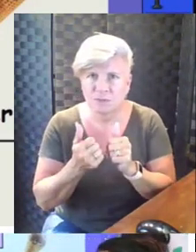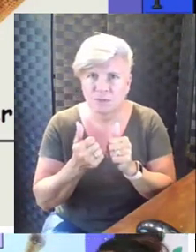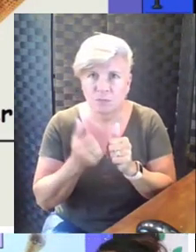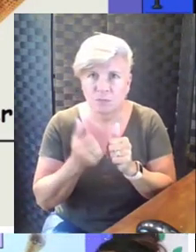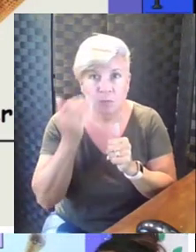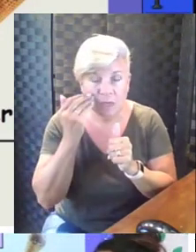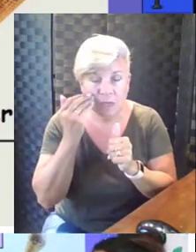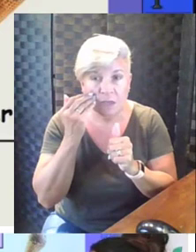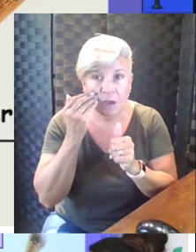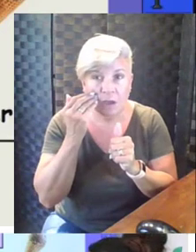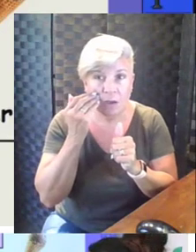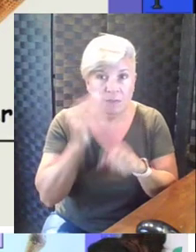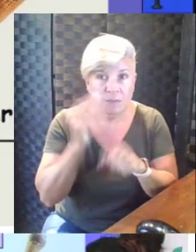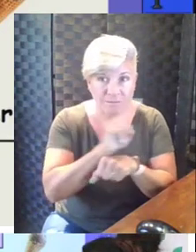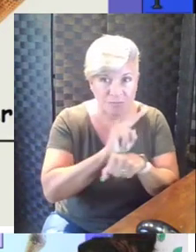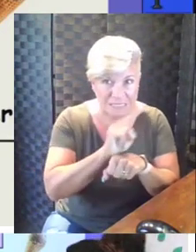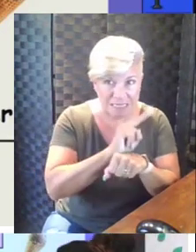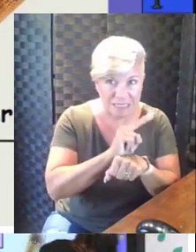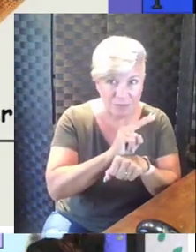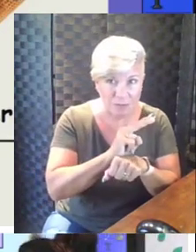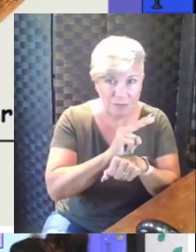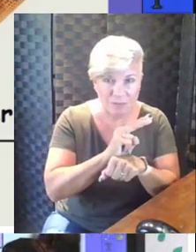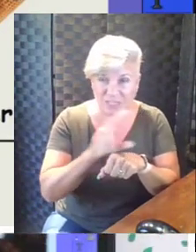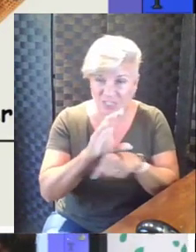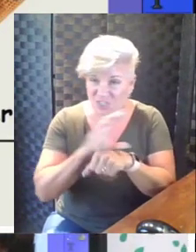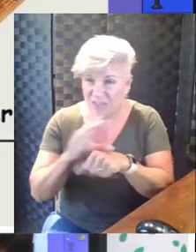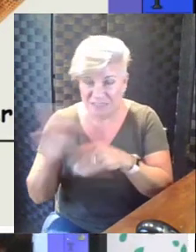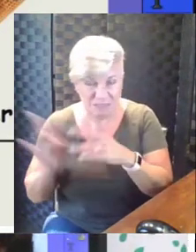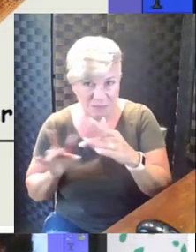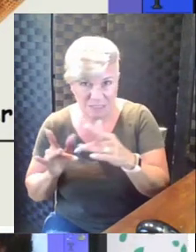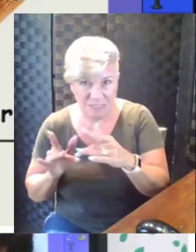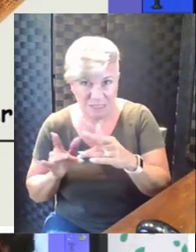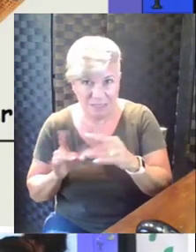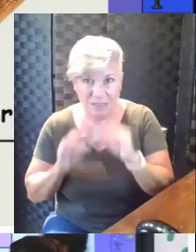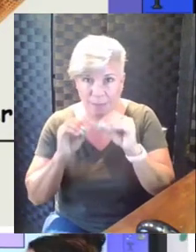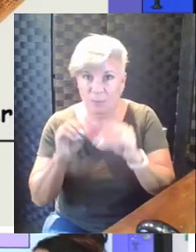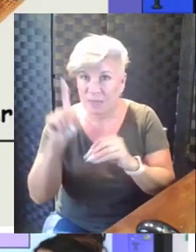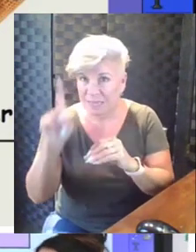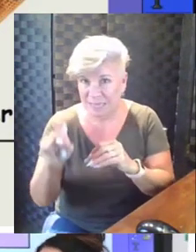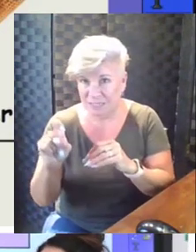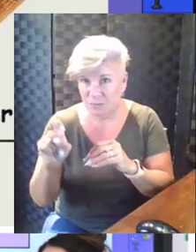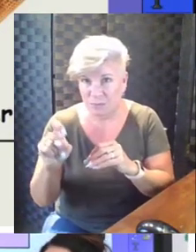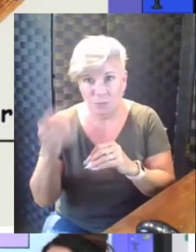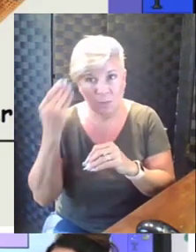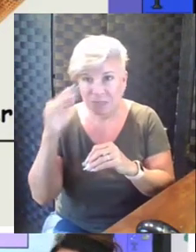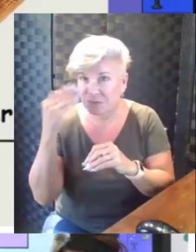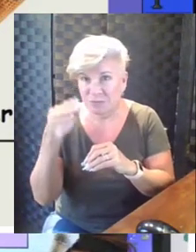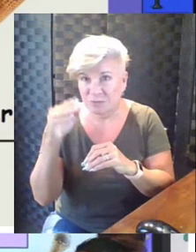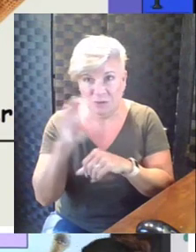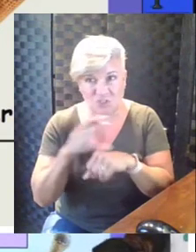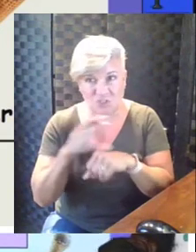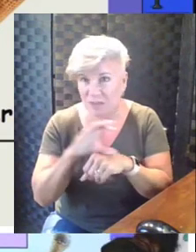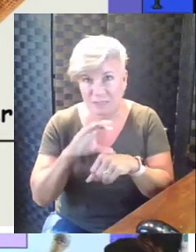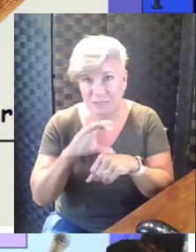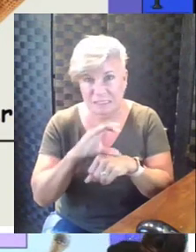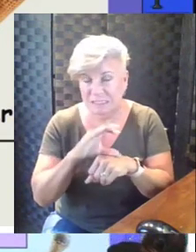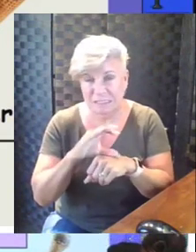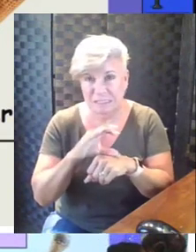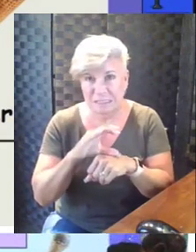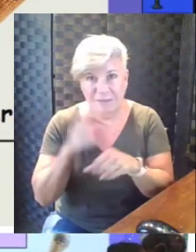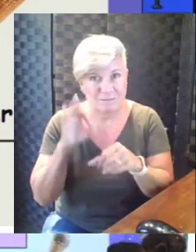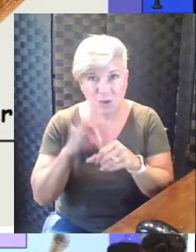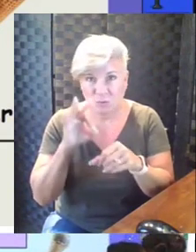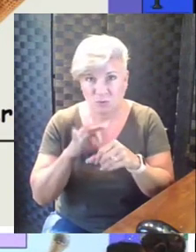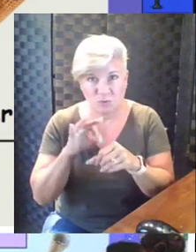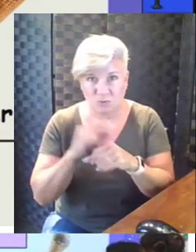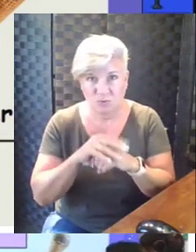We know the vanilla, we're missing the chocolate, so I'm going to put an X right here. We don't know how many chocolate votes there